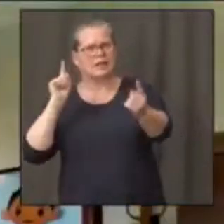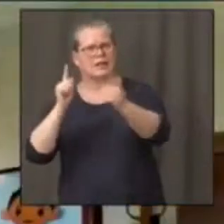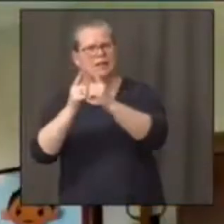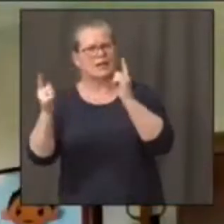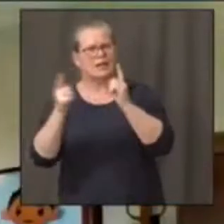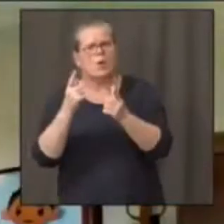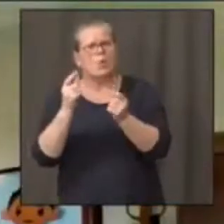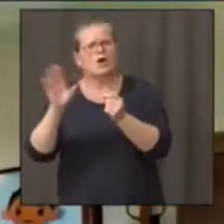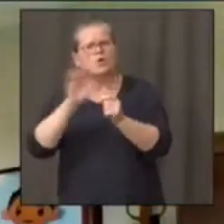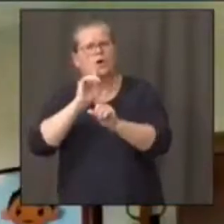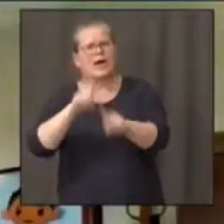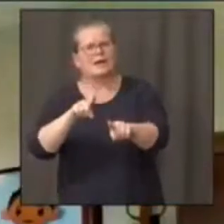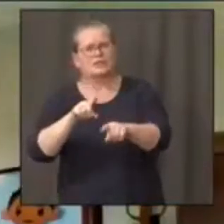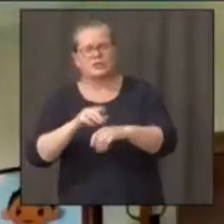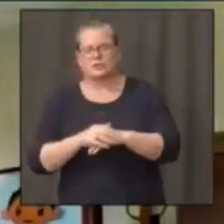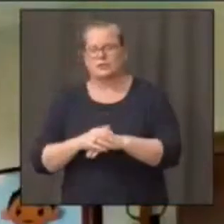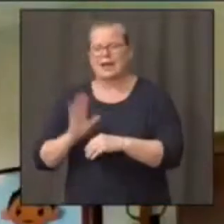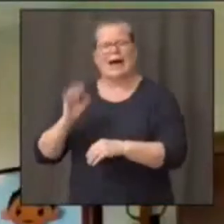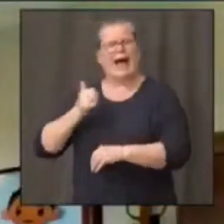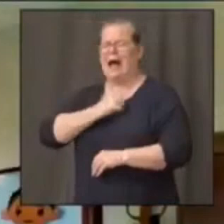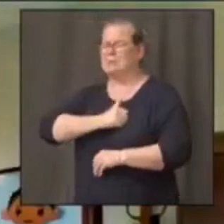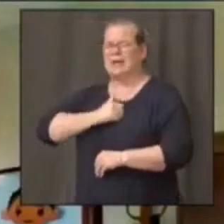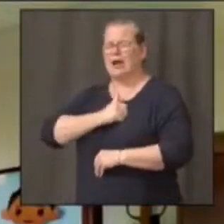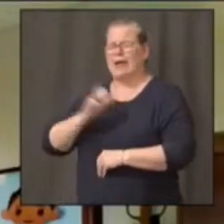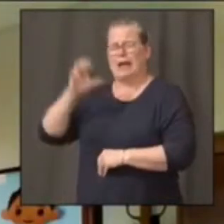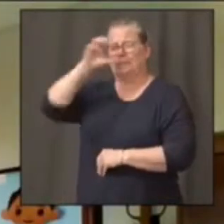There was a big echo. Could someone repeat the question?